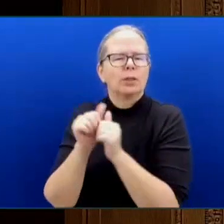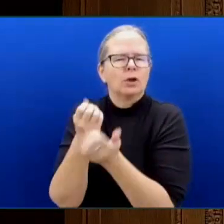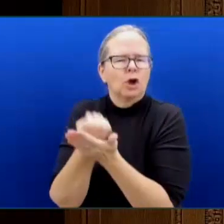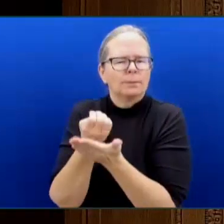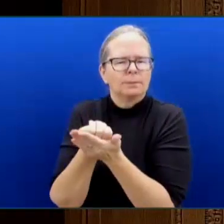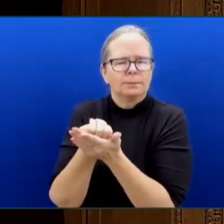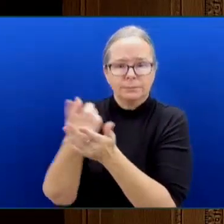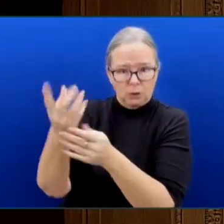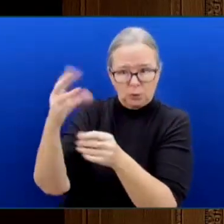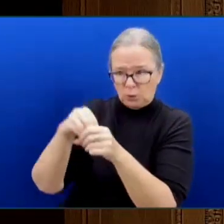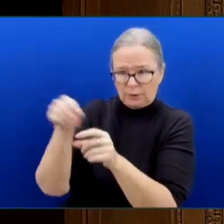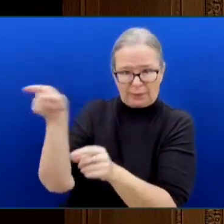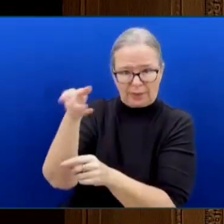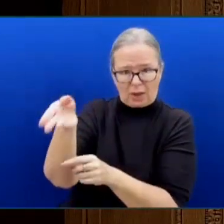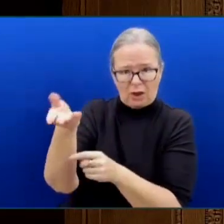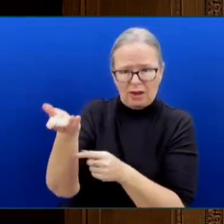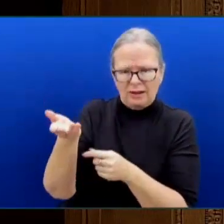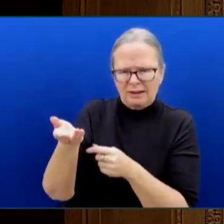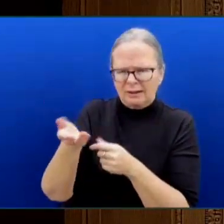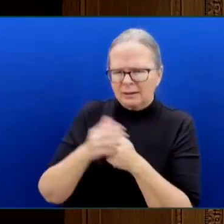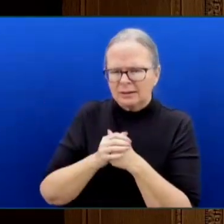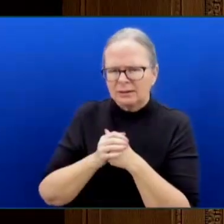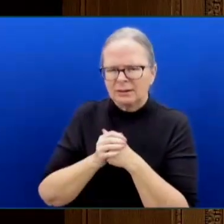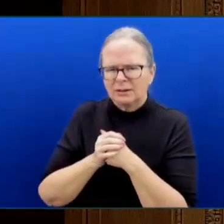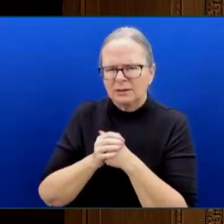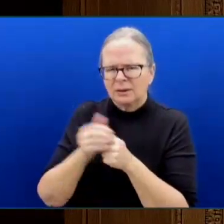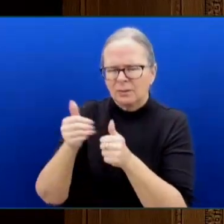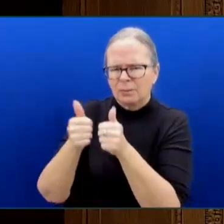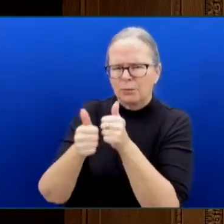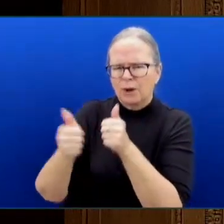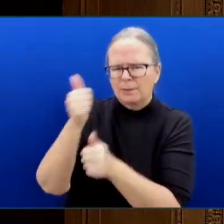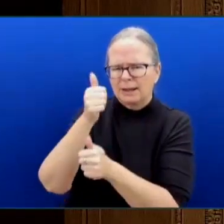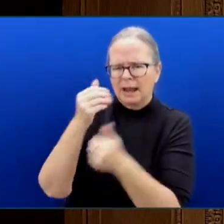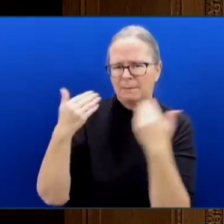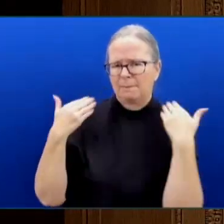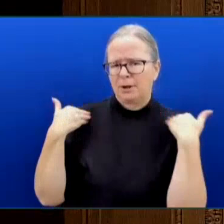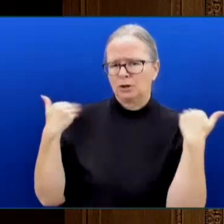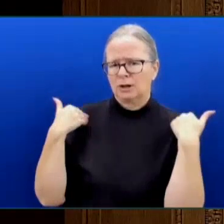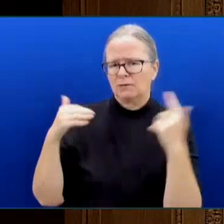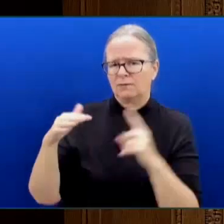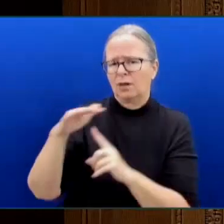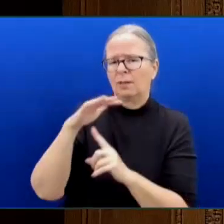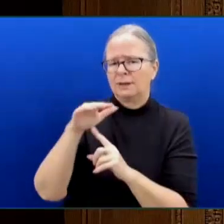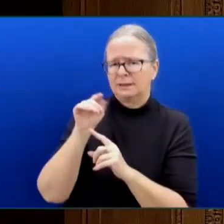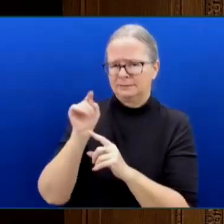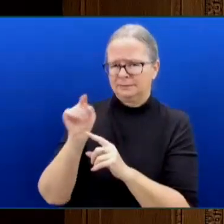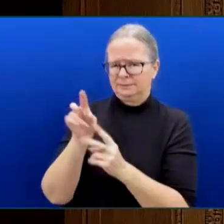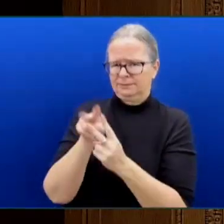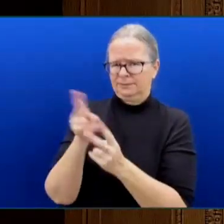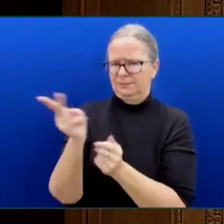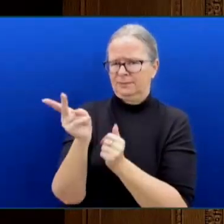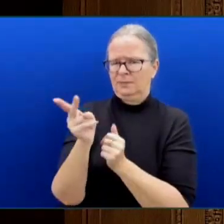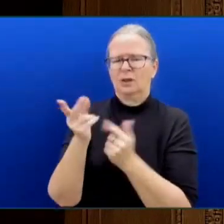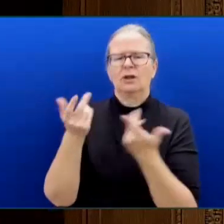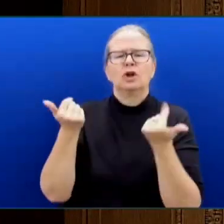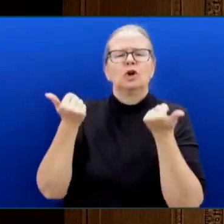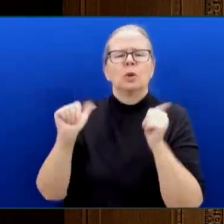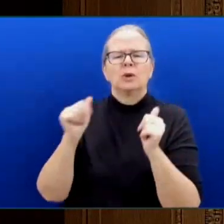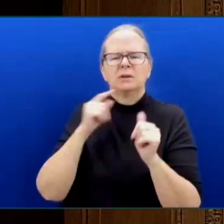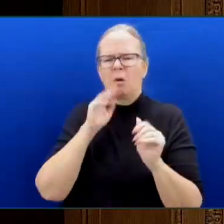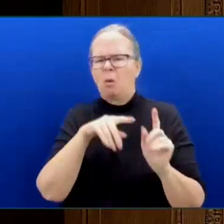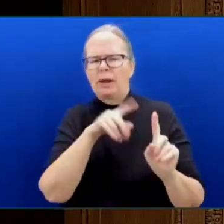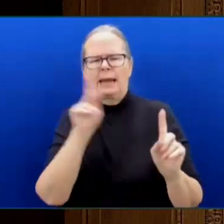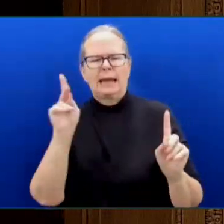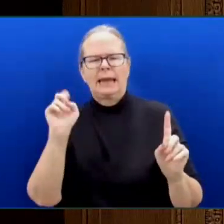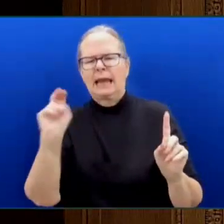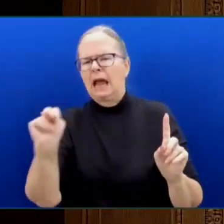Premier and the Environment Minister are doing everything they can to discredit him and his analysis. We